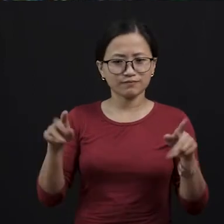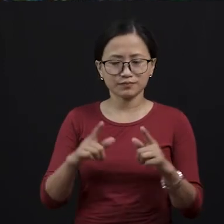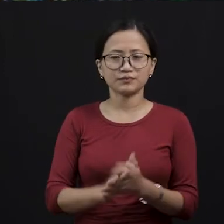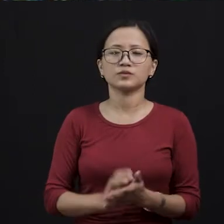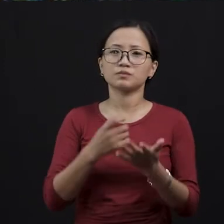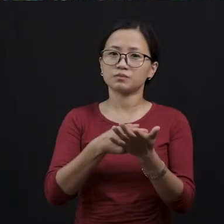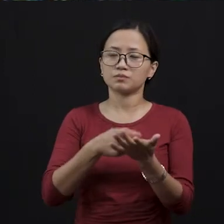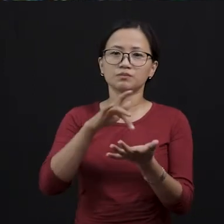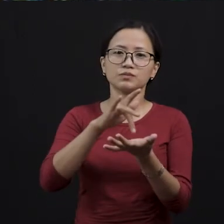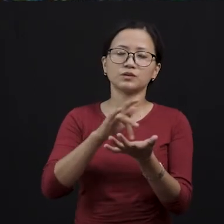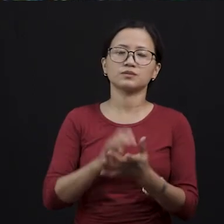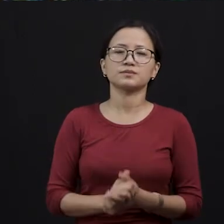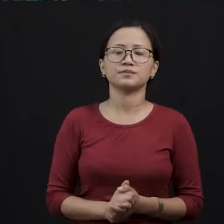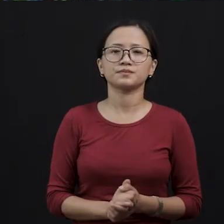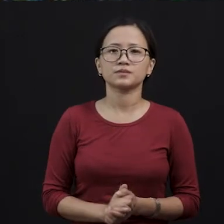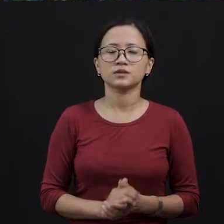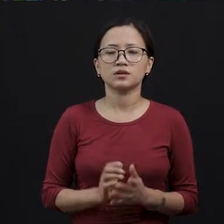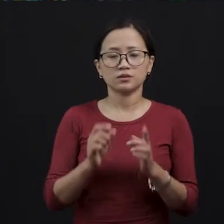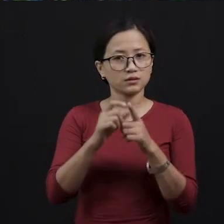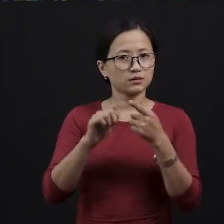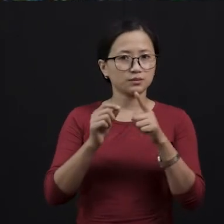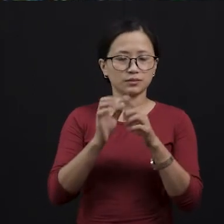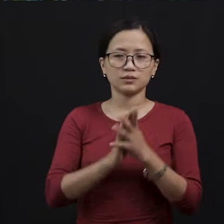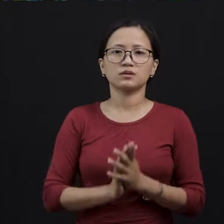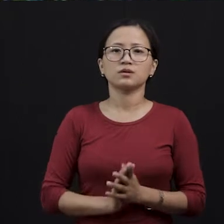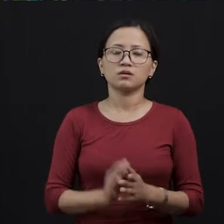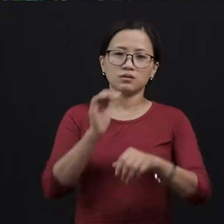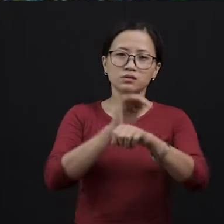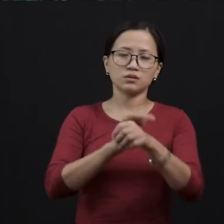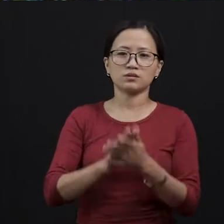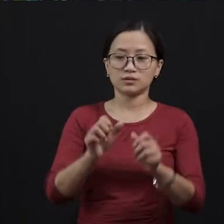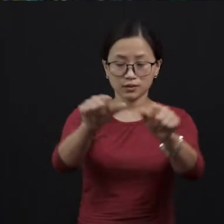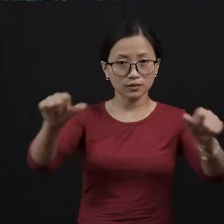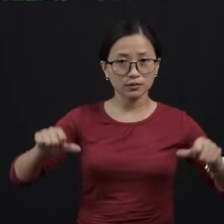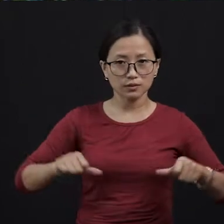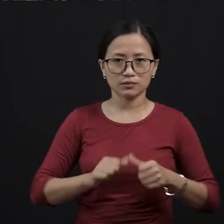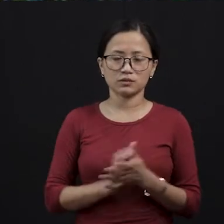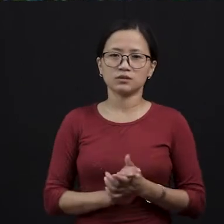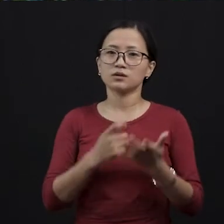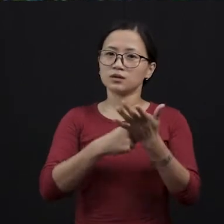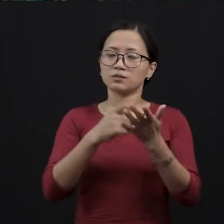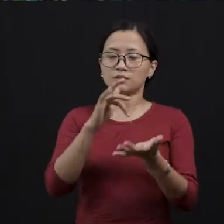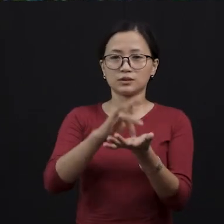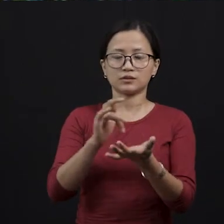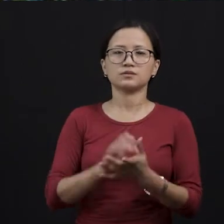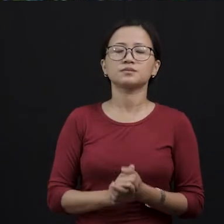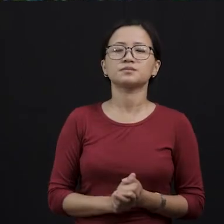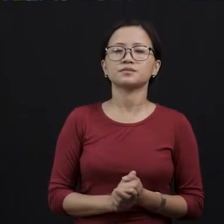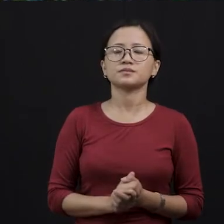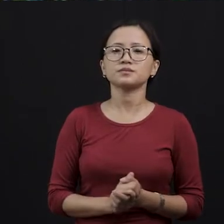regions. So, depending on the areas or the region,